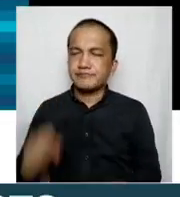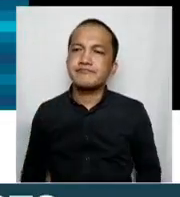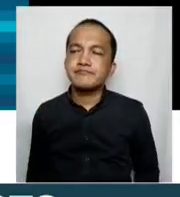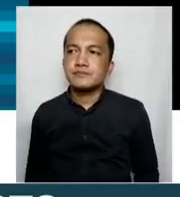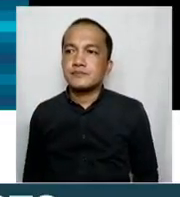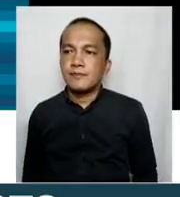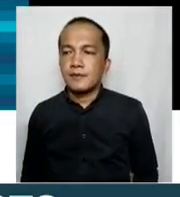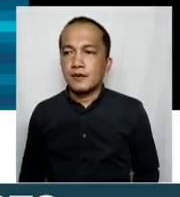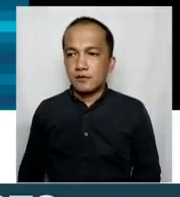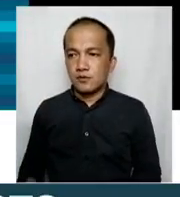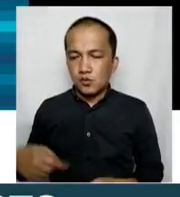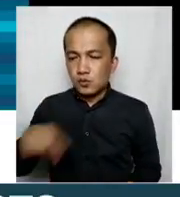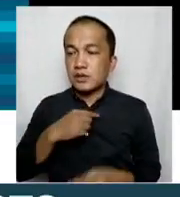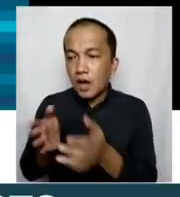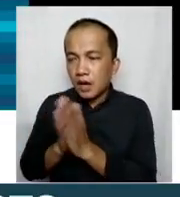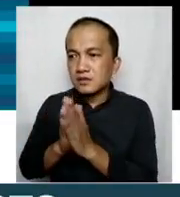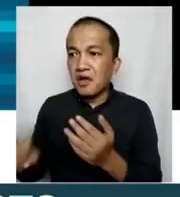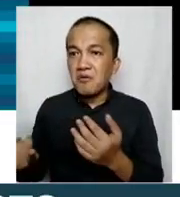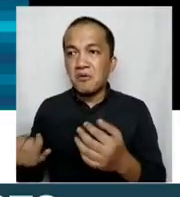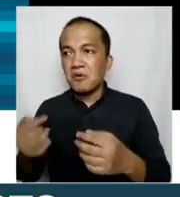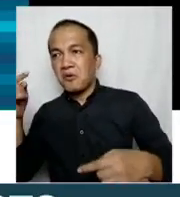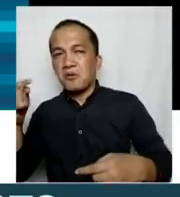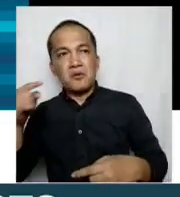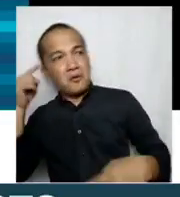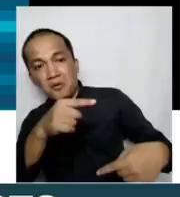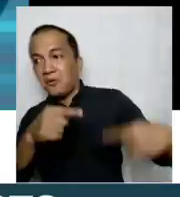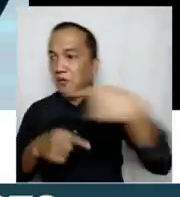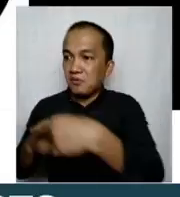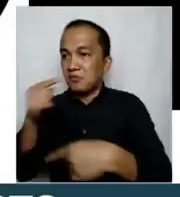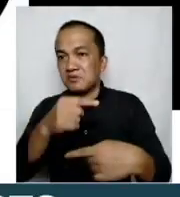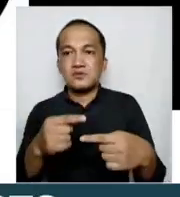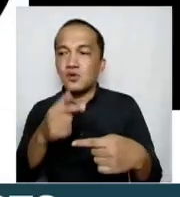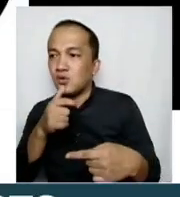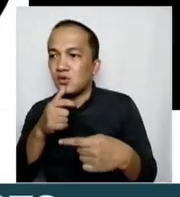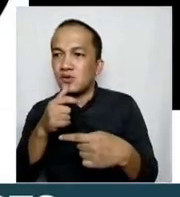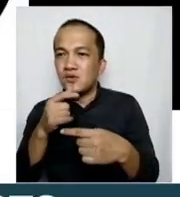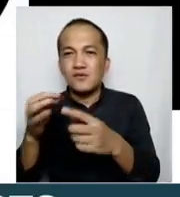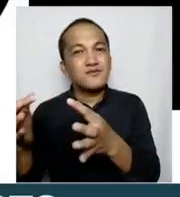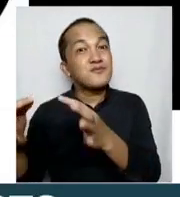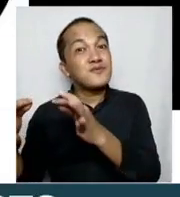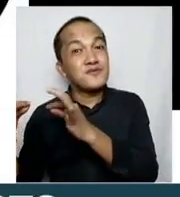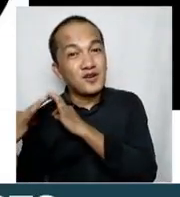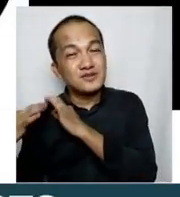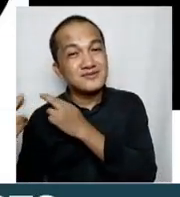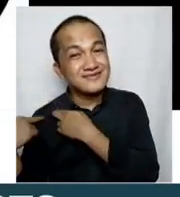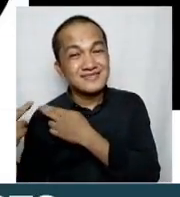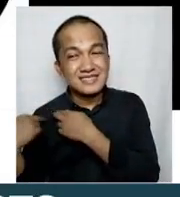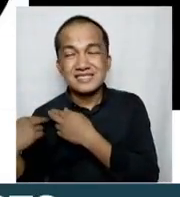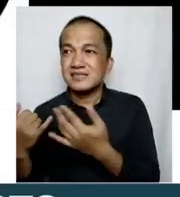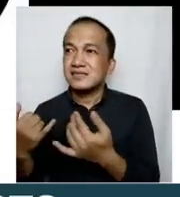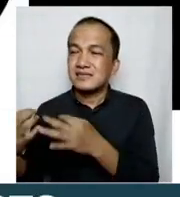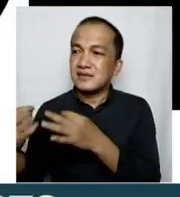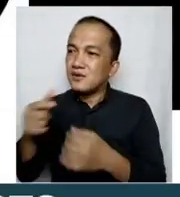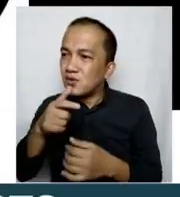We urge that, ngayon kasi nagtuturoan po sila kung kanino ba talaga yung responsibility now